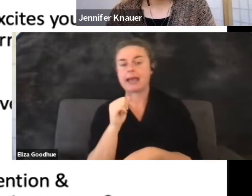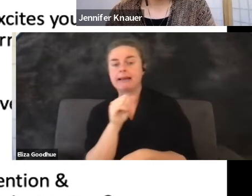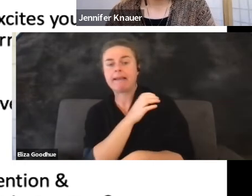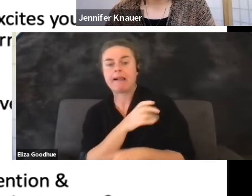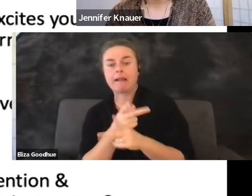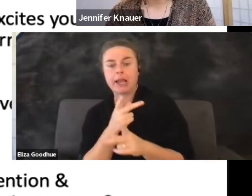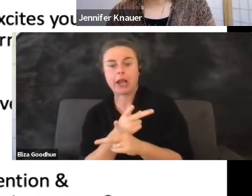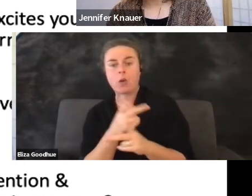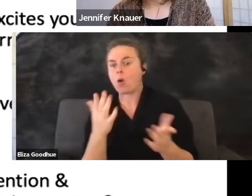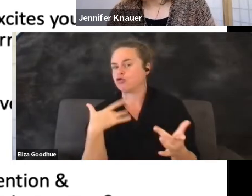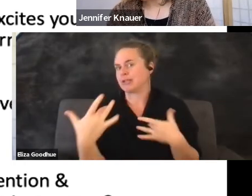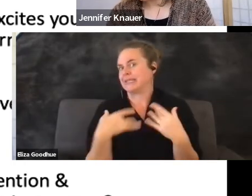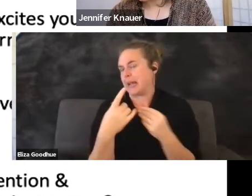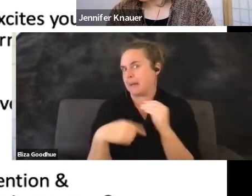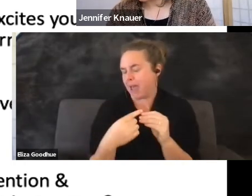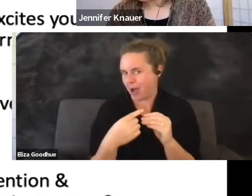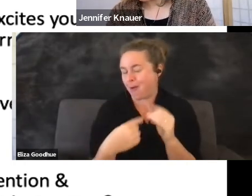of improvements you're longing for.